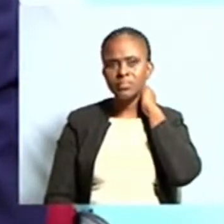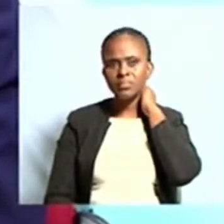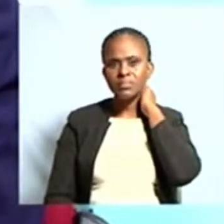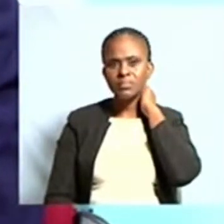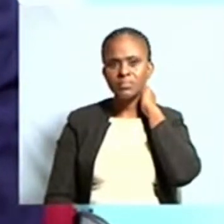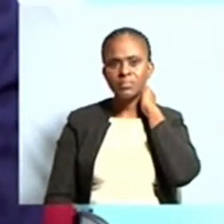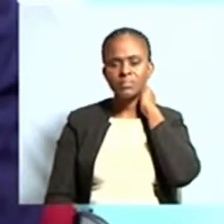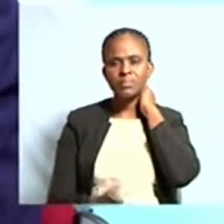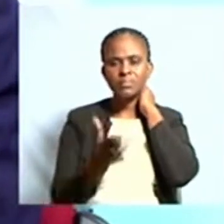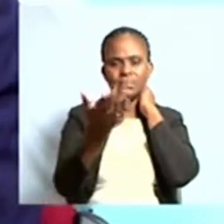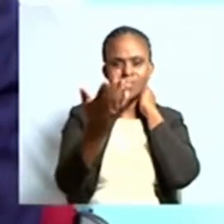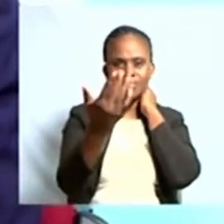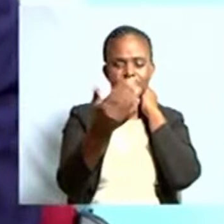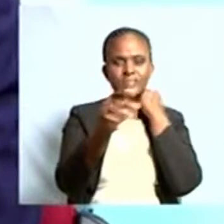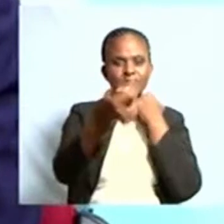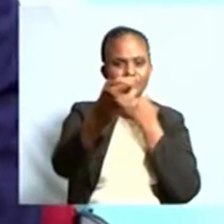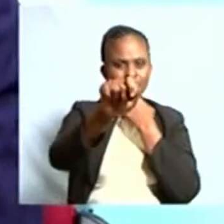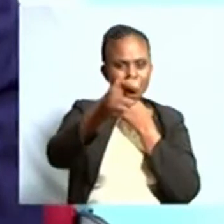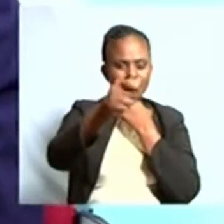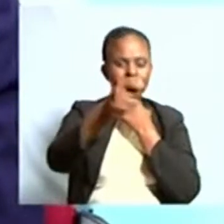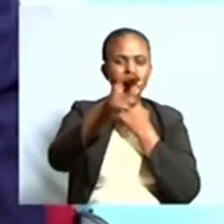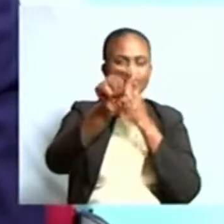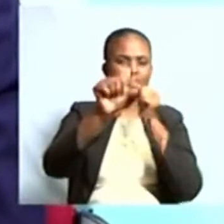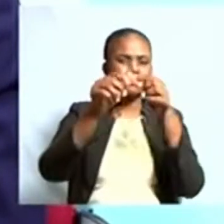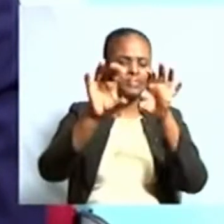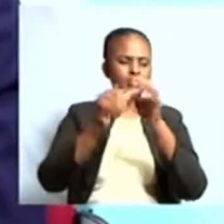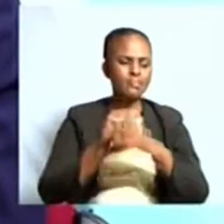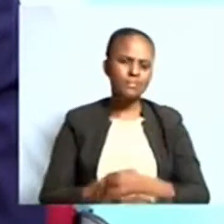Go ahead. If you have turned off your volume, go ahead.